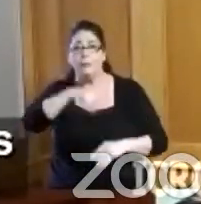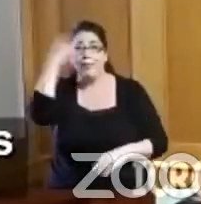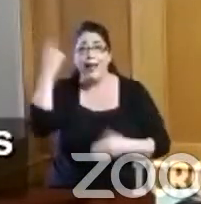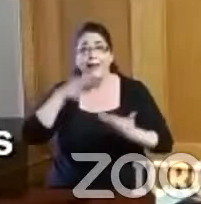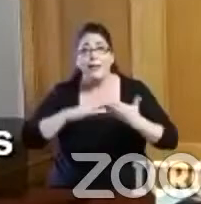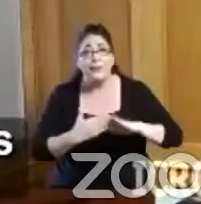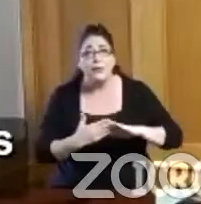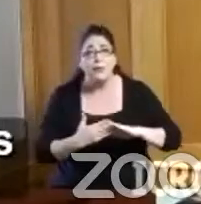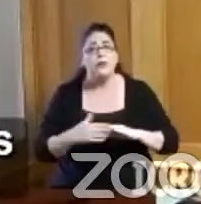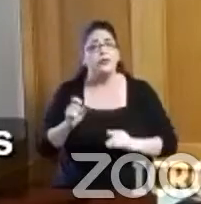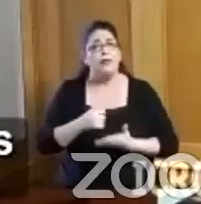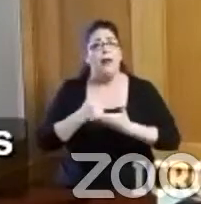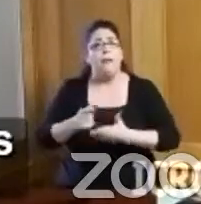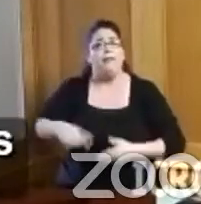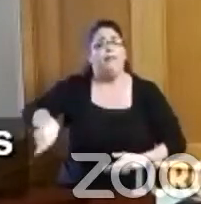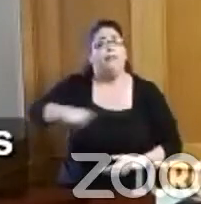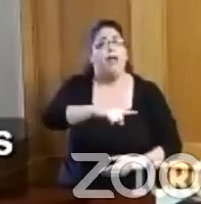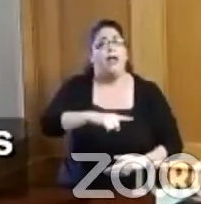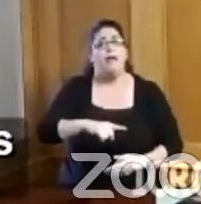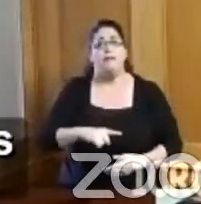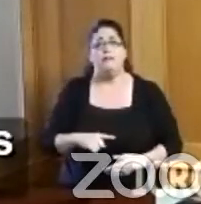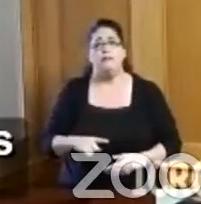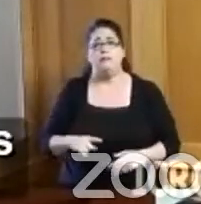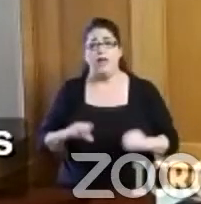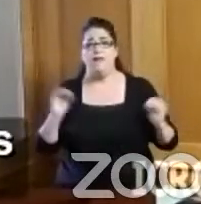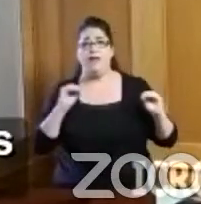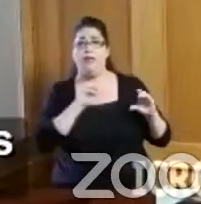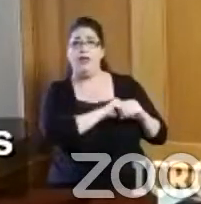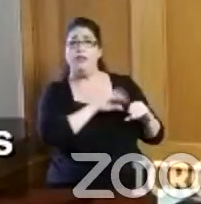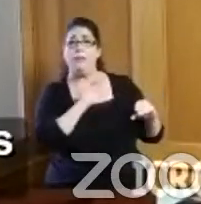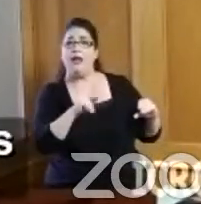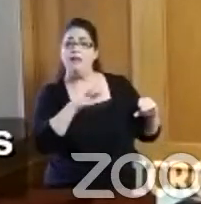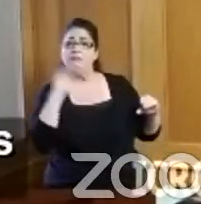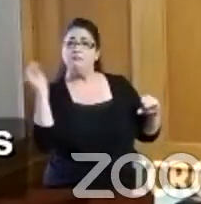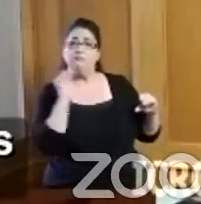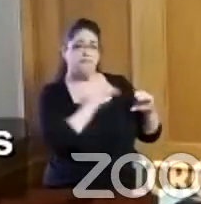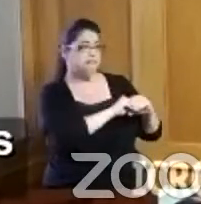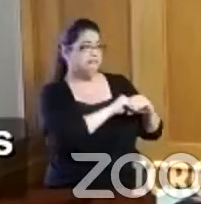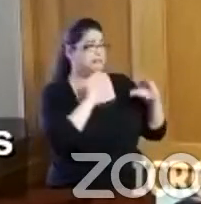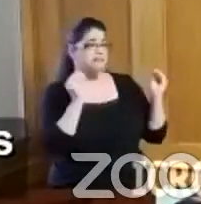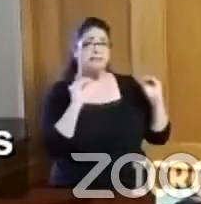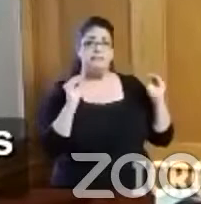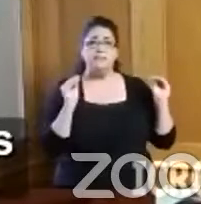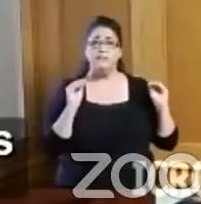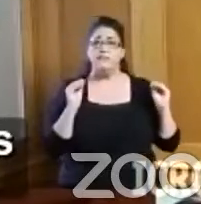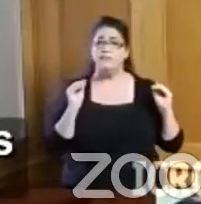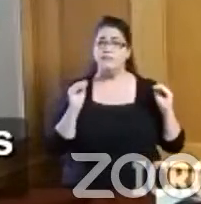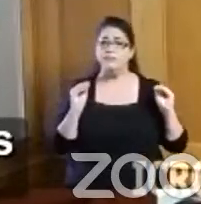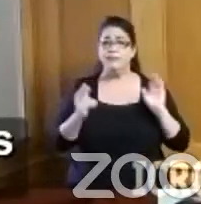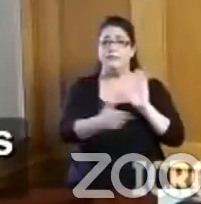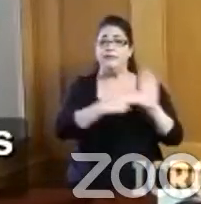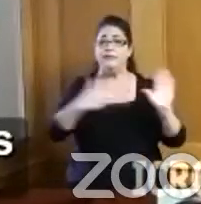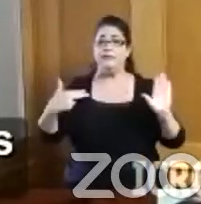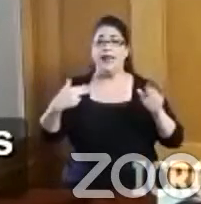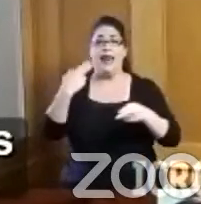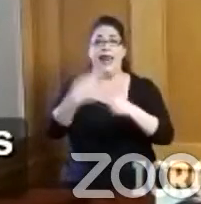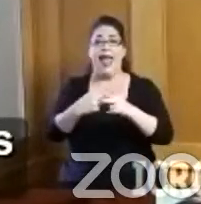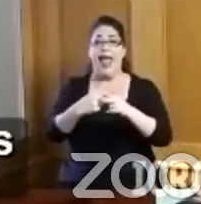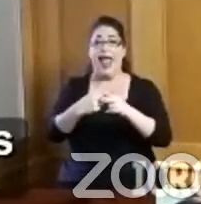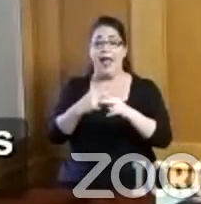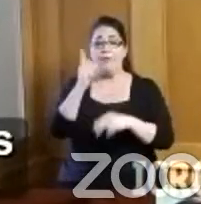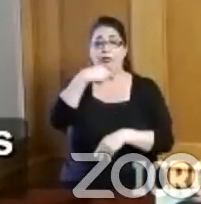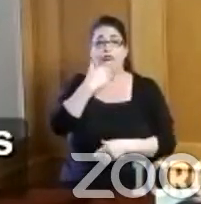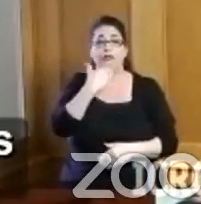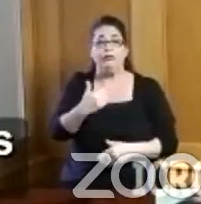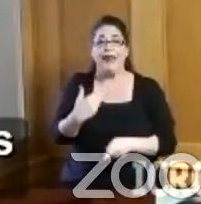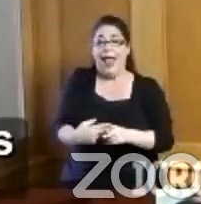communities, because I don't got nothing on the banks, nothing at all. Got Andrew Brady sitting down there looking good, Denise, looking good down